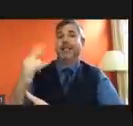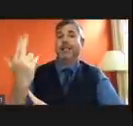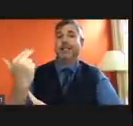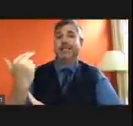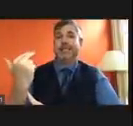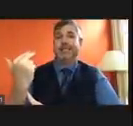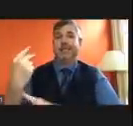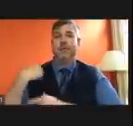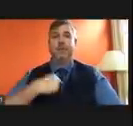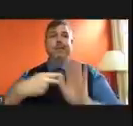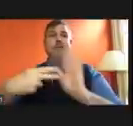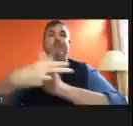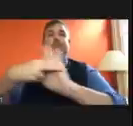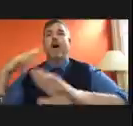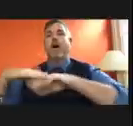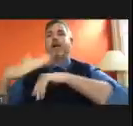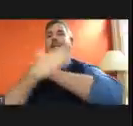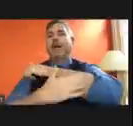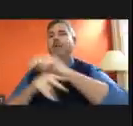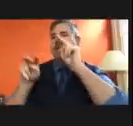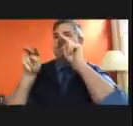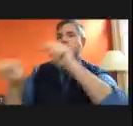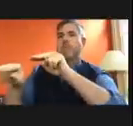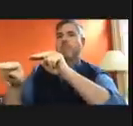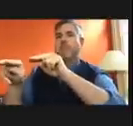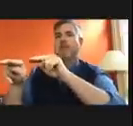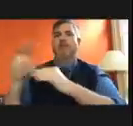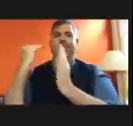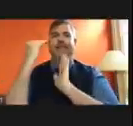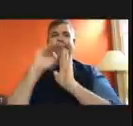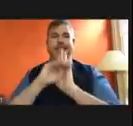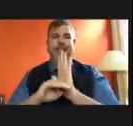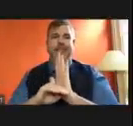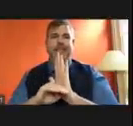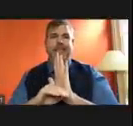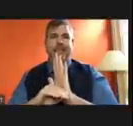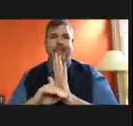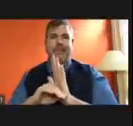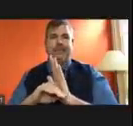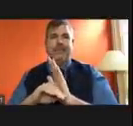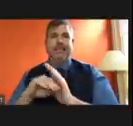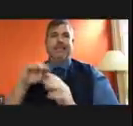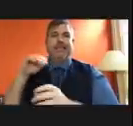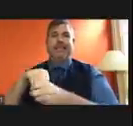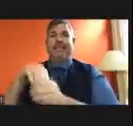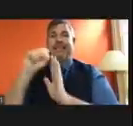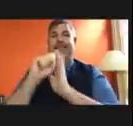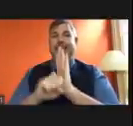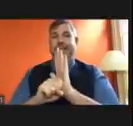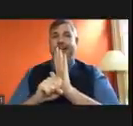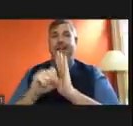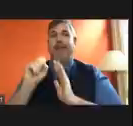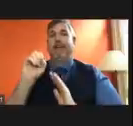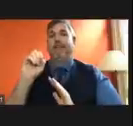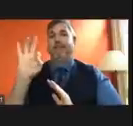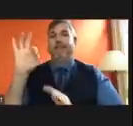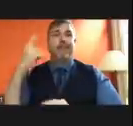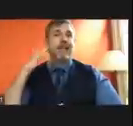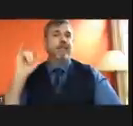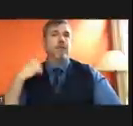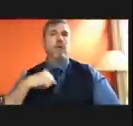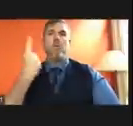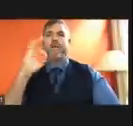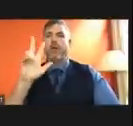that we are one of now 32 counties in the state of California that are being specially monitored by the state based on increased incidence. The